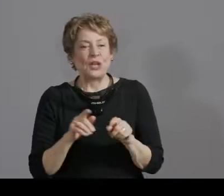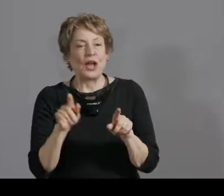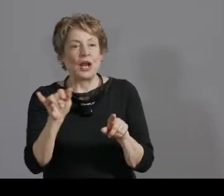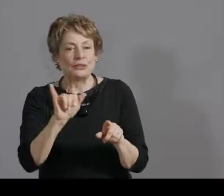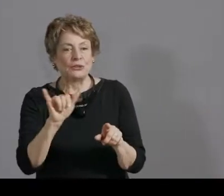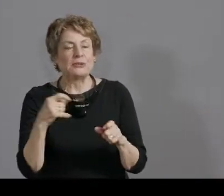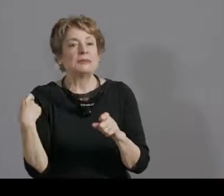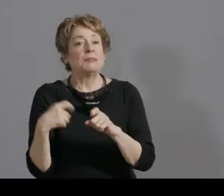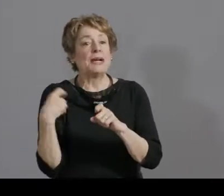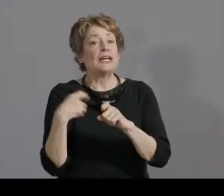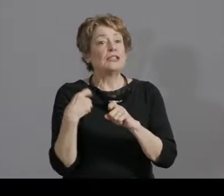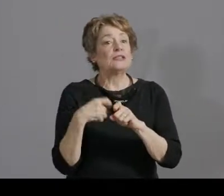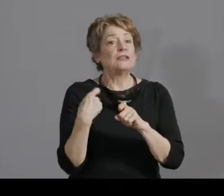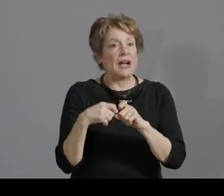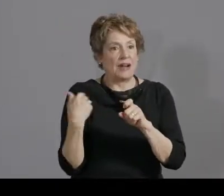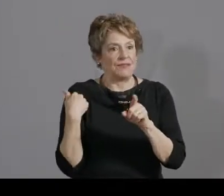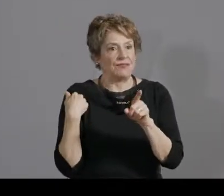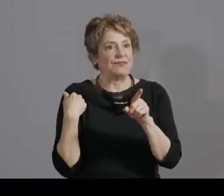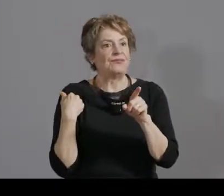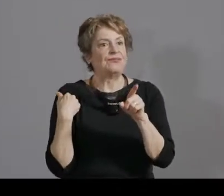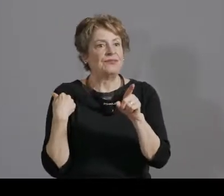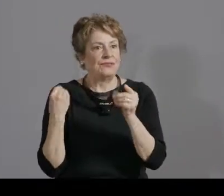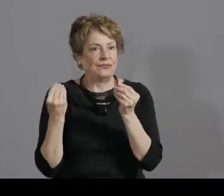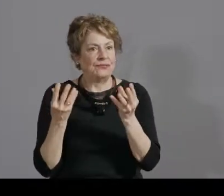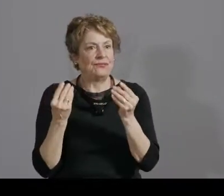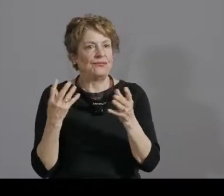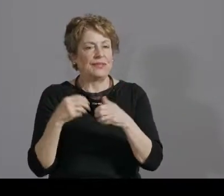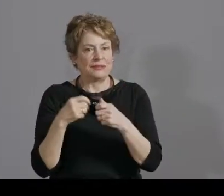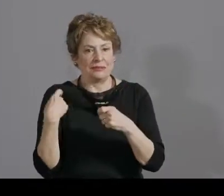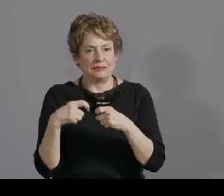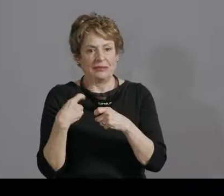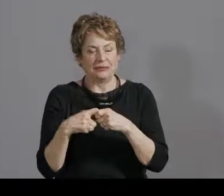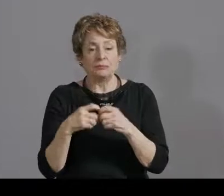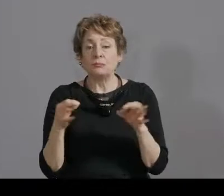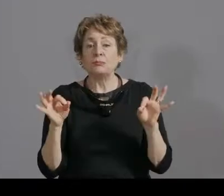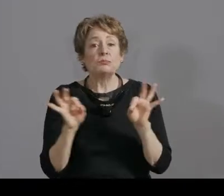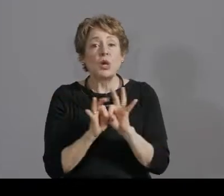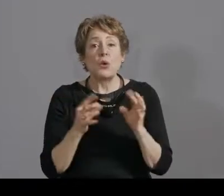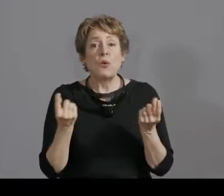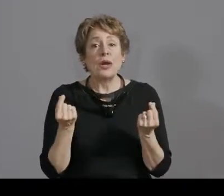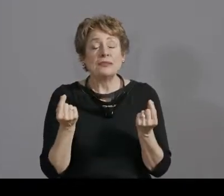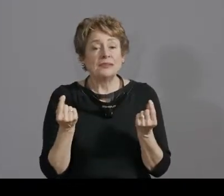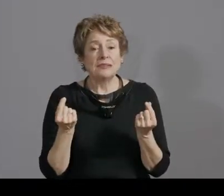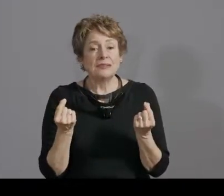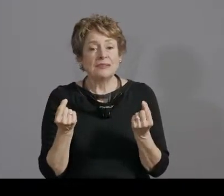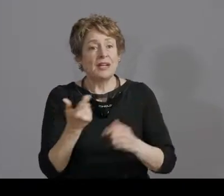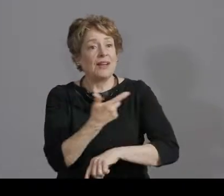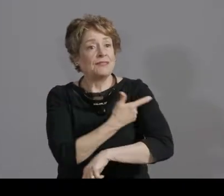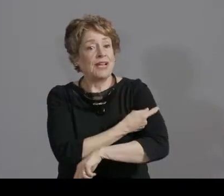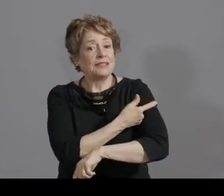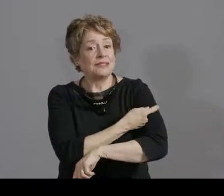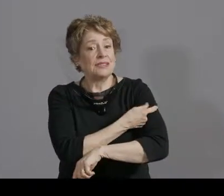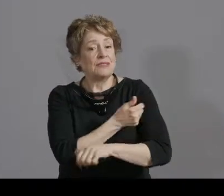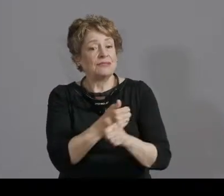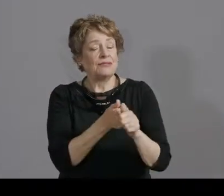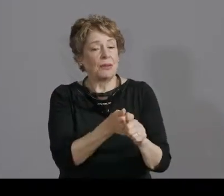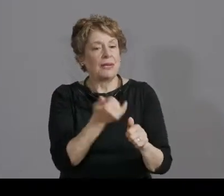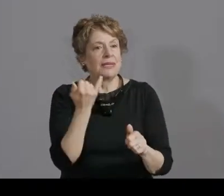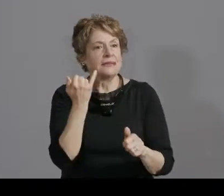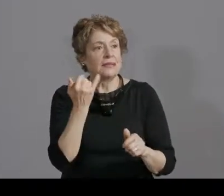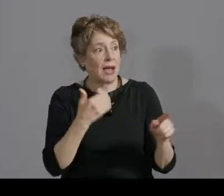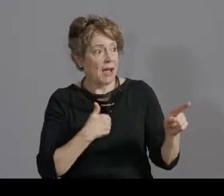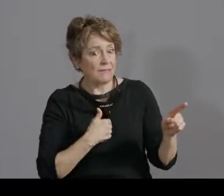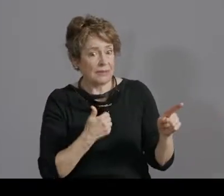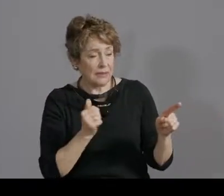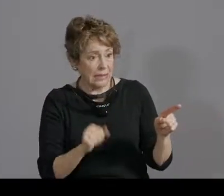The one thing that's very, very important to note is that appointments will be based on vaccine availability. And so as of right now